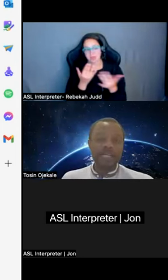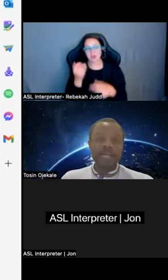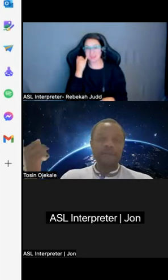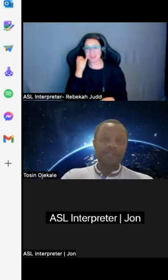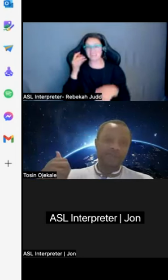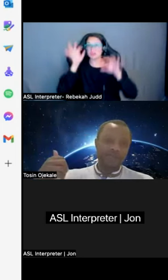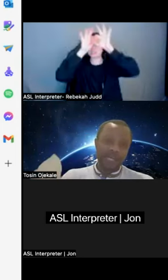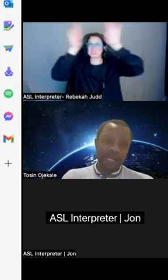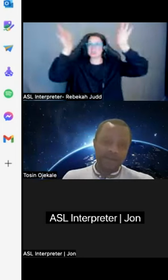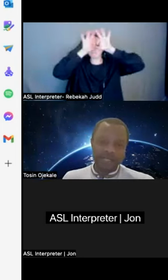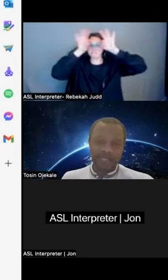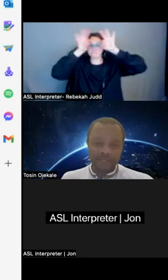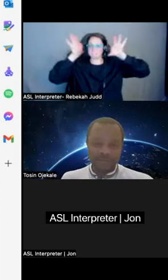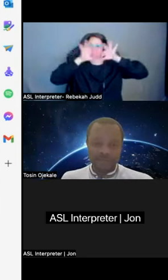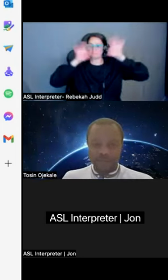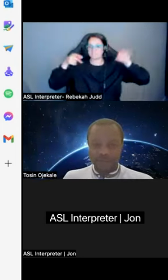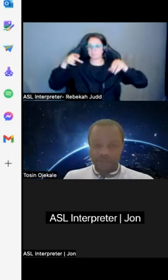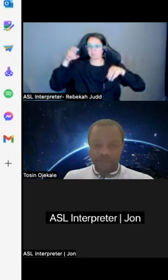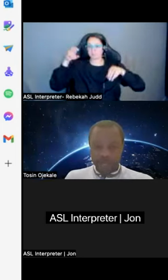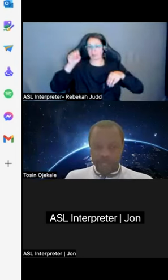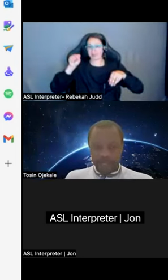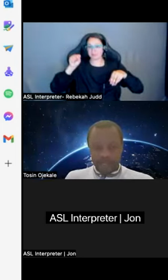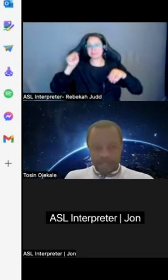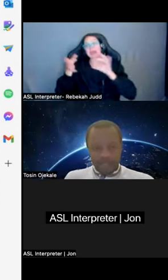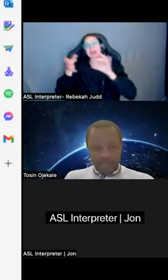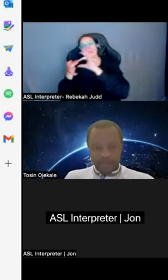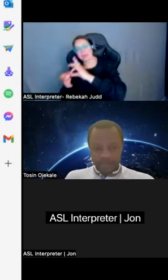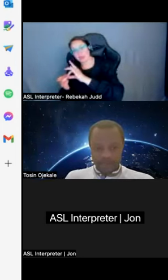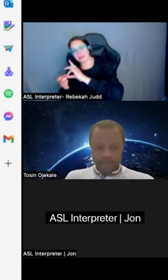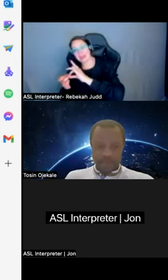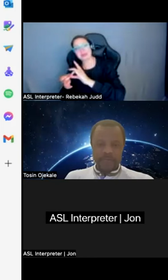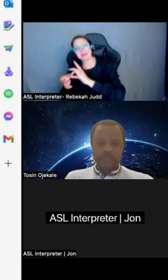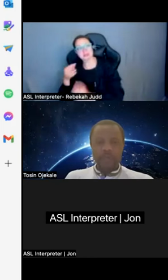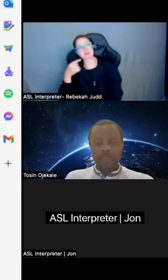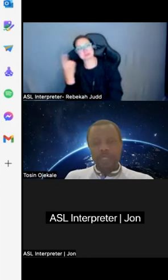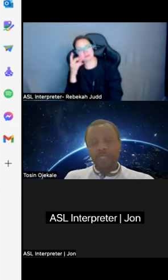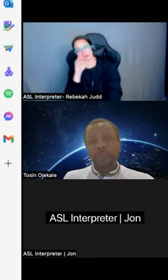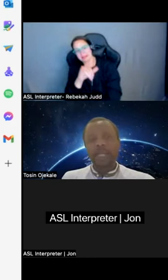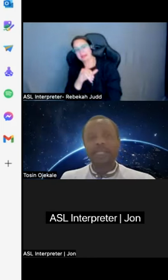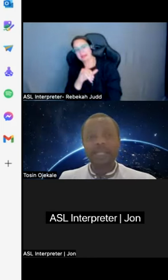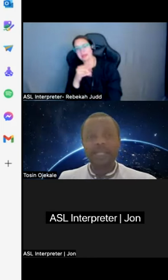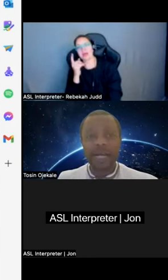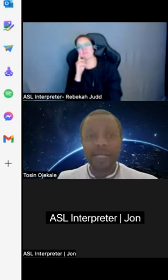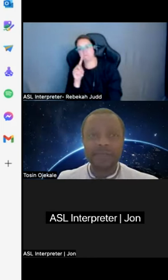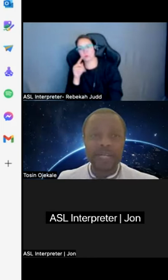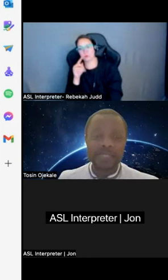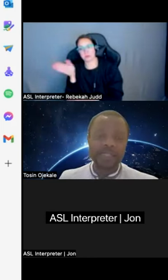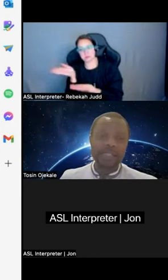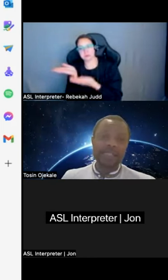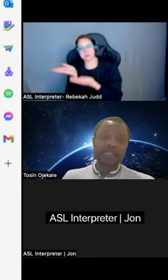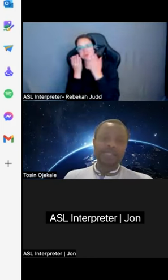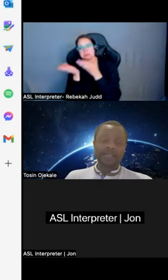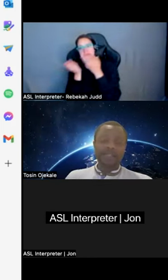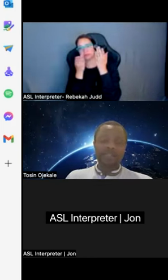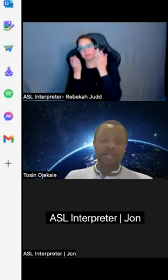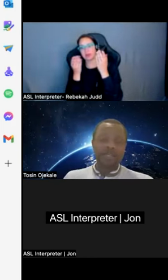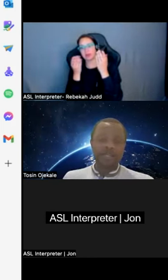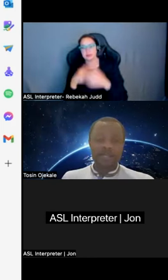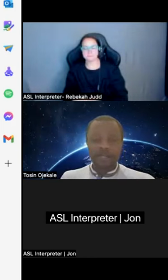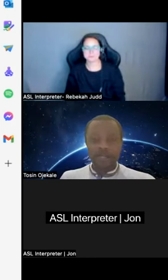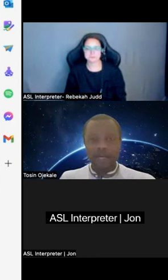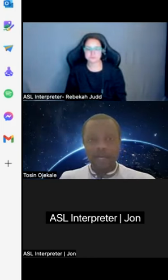locations, they have a source they are connected to for supply. So in some cases, even as a DCT